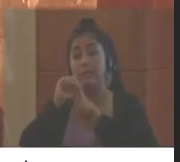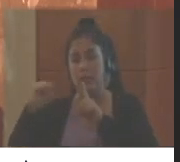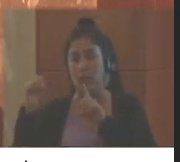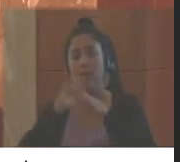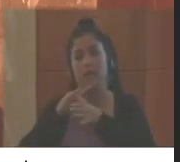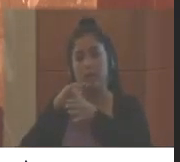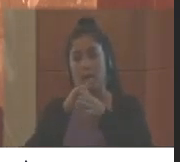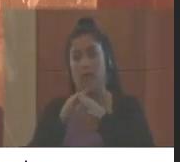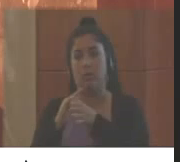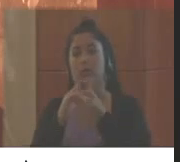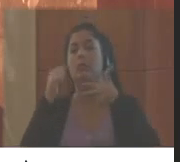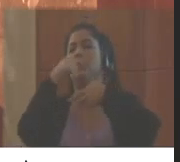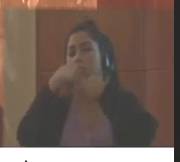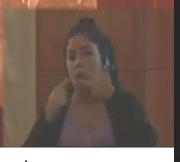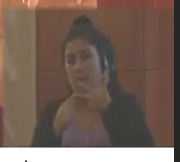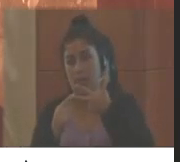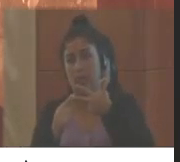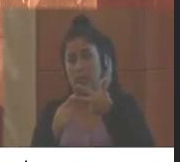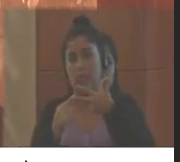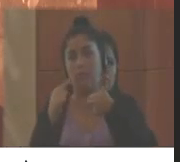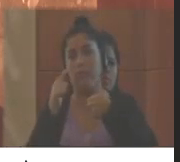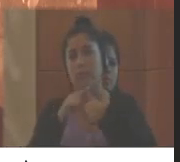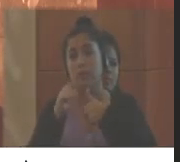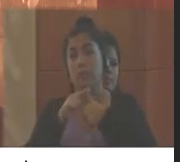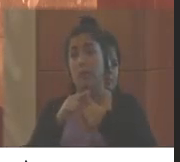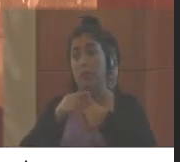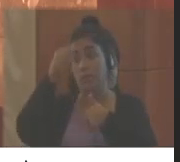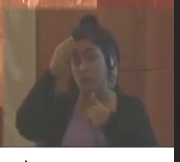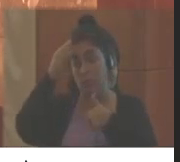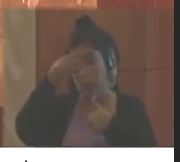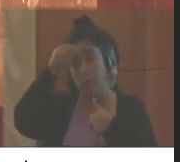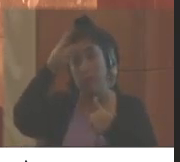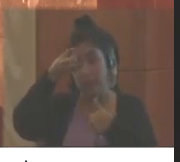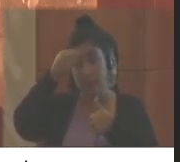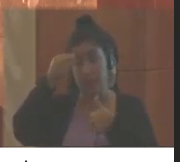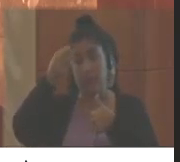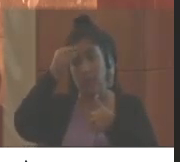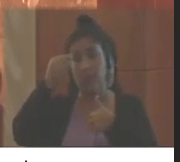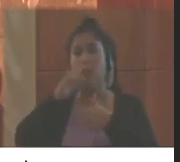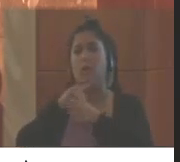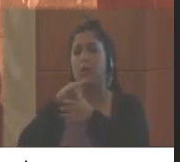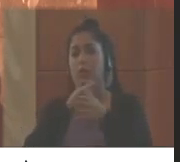And we led the process, and it was one of the most interesting things to